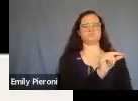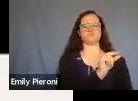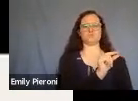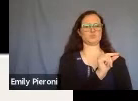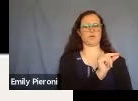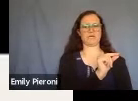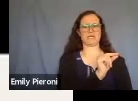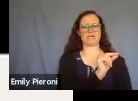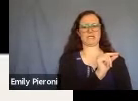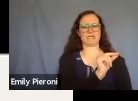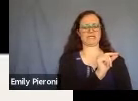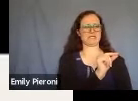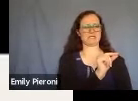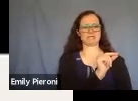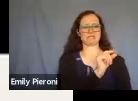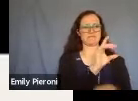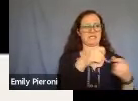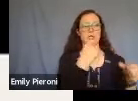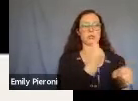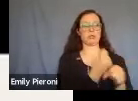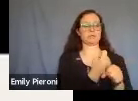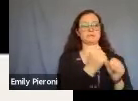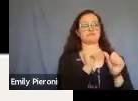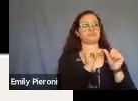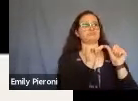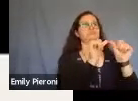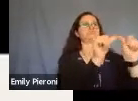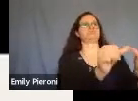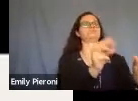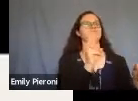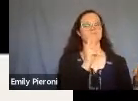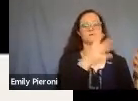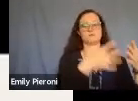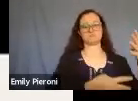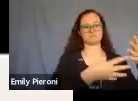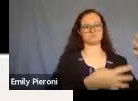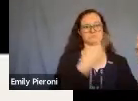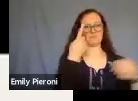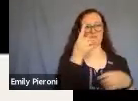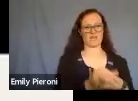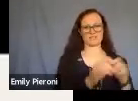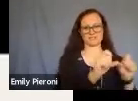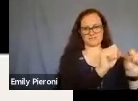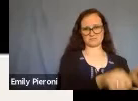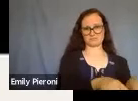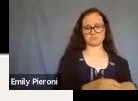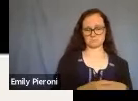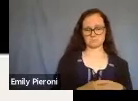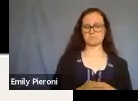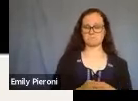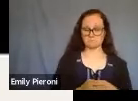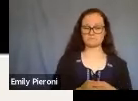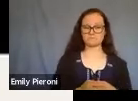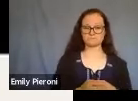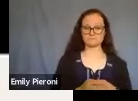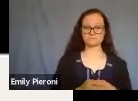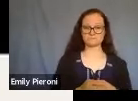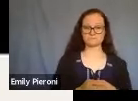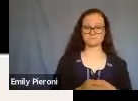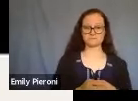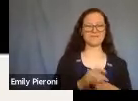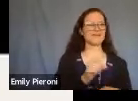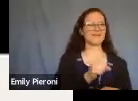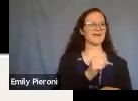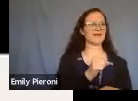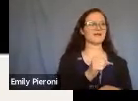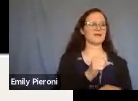some or more with some of the drip tubing that's out there. So there's